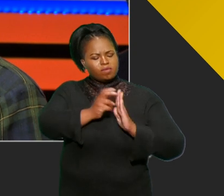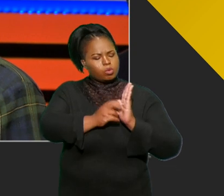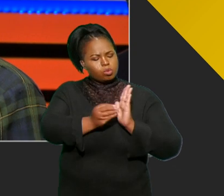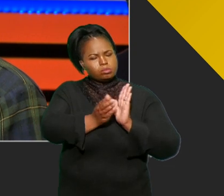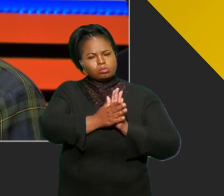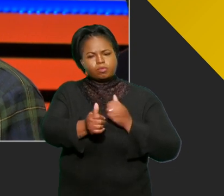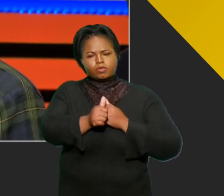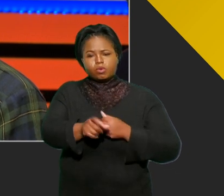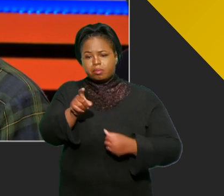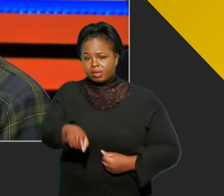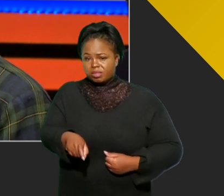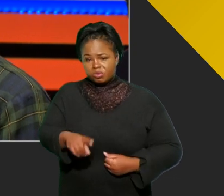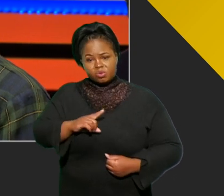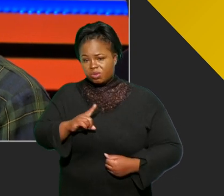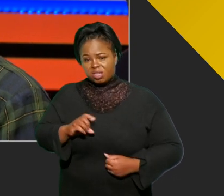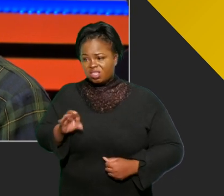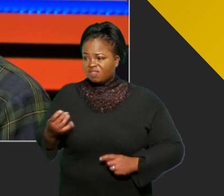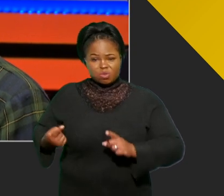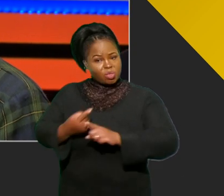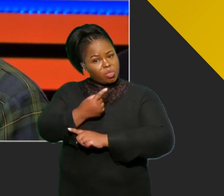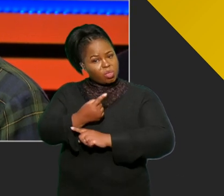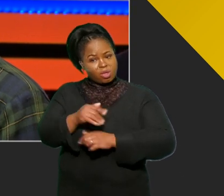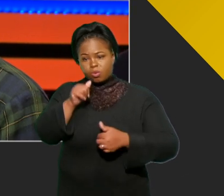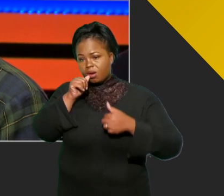with. Nana, if you don't apply to that and